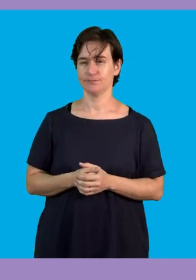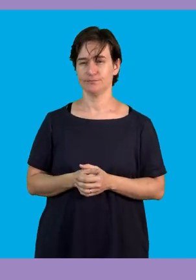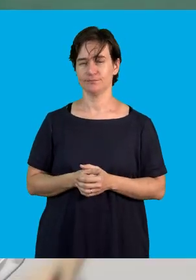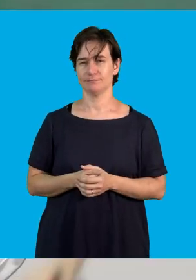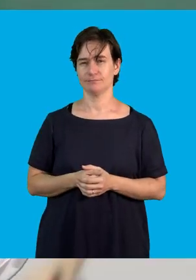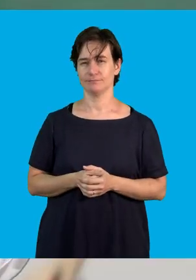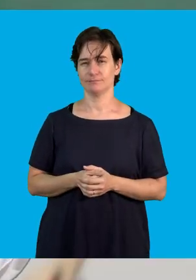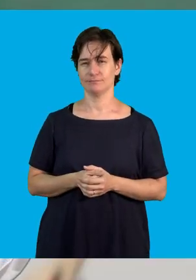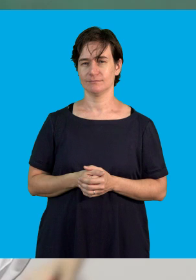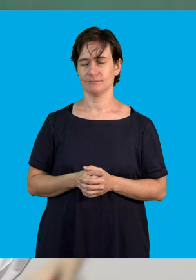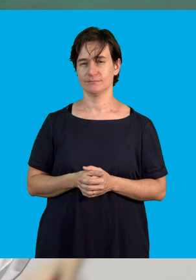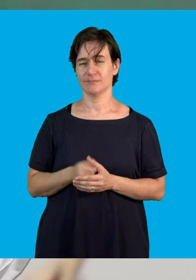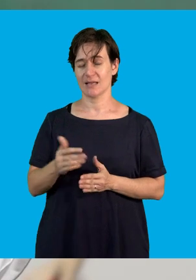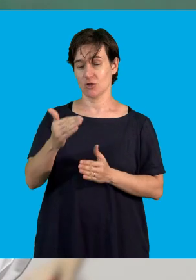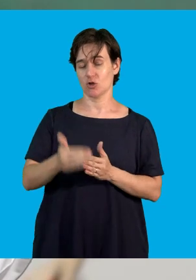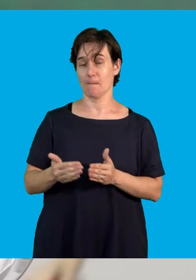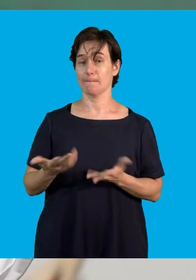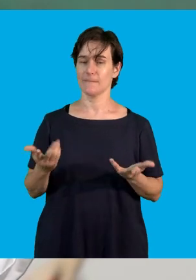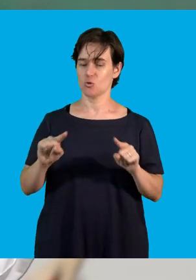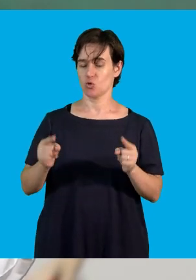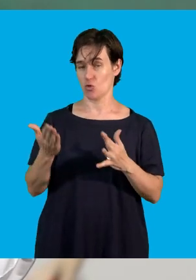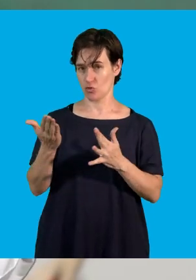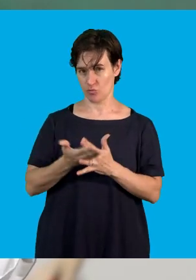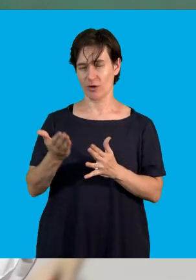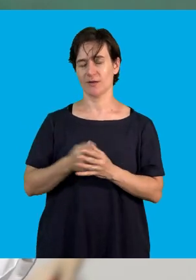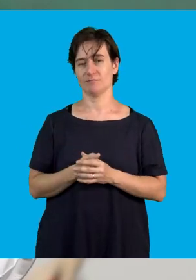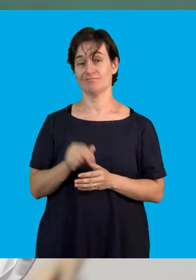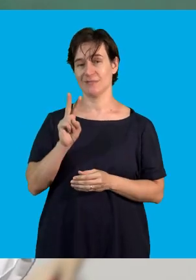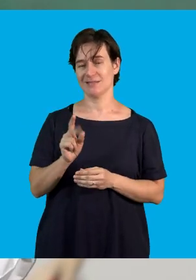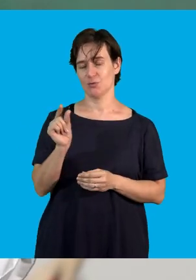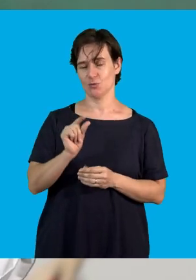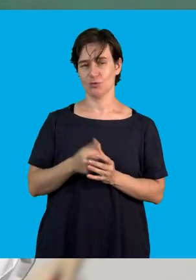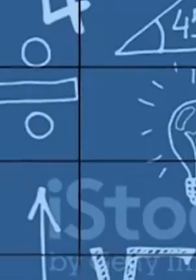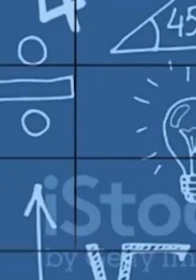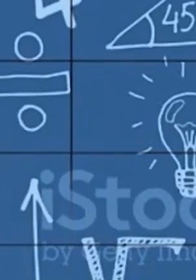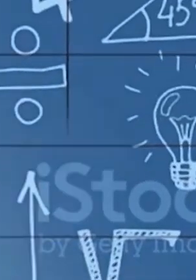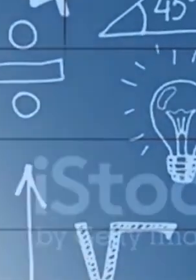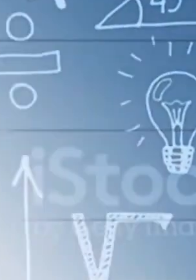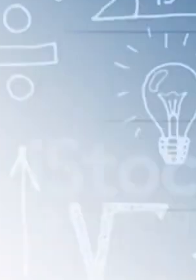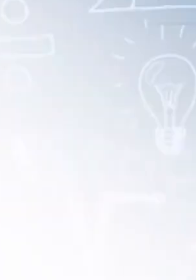let's stop there for now. Let's go for a short break. See you soon.